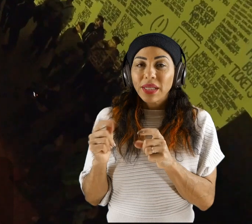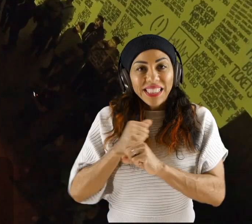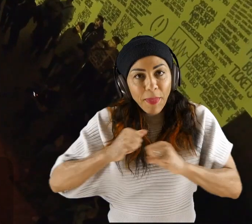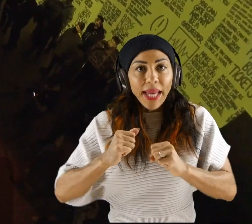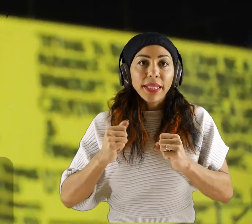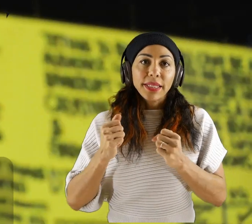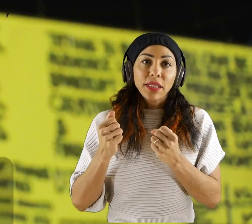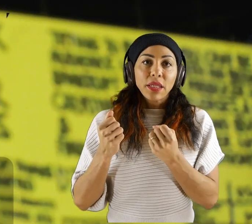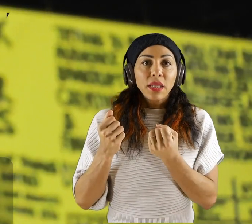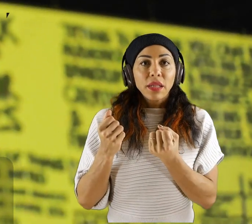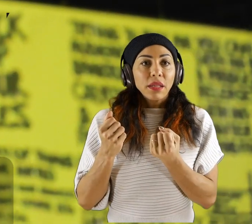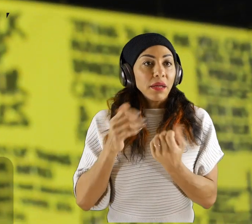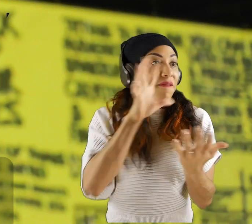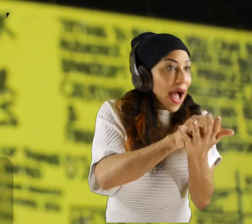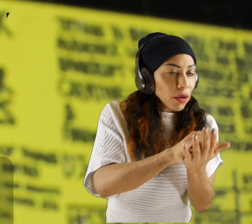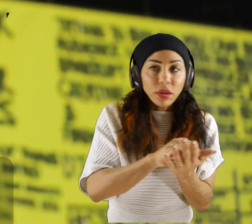live. But